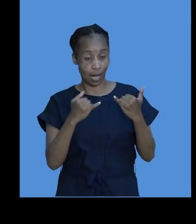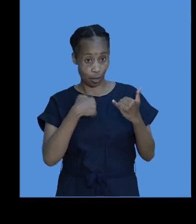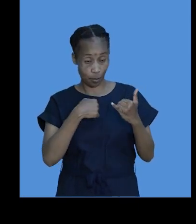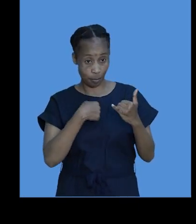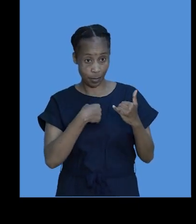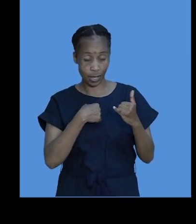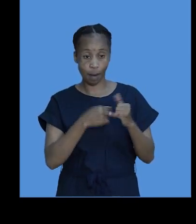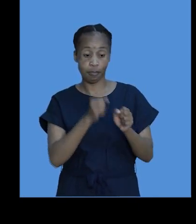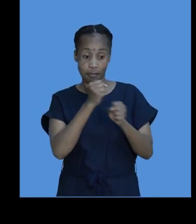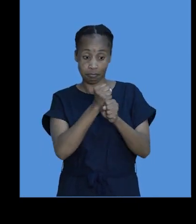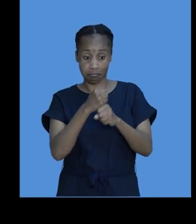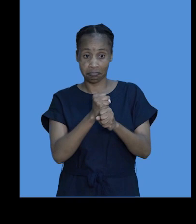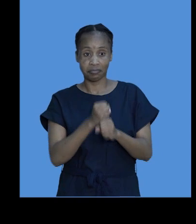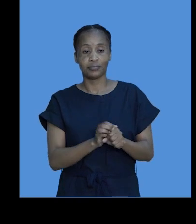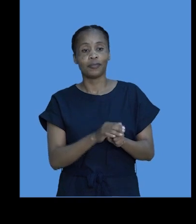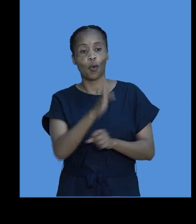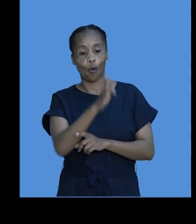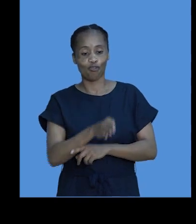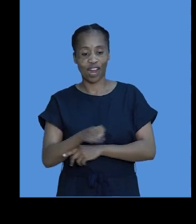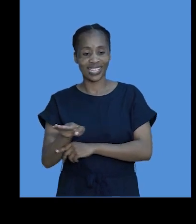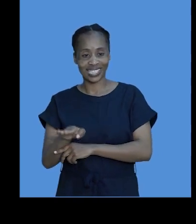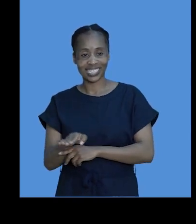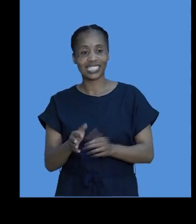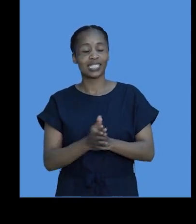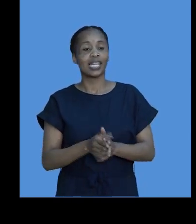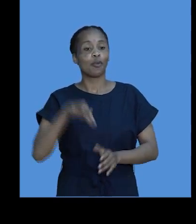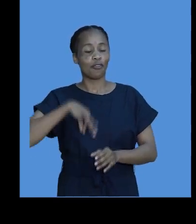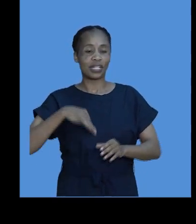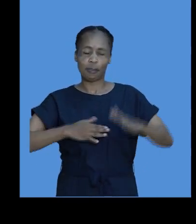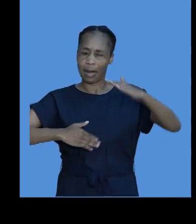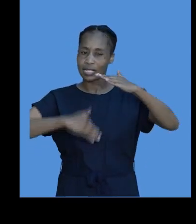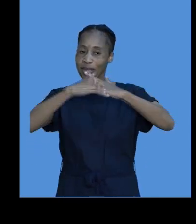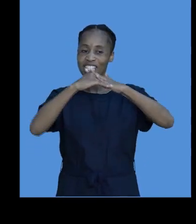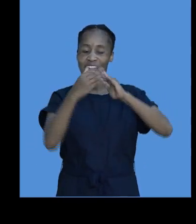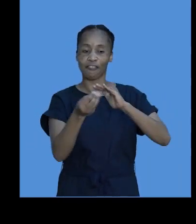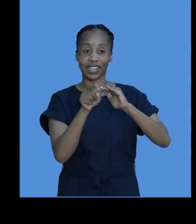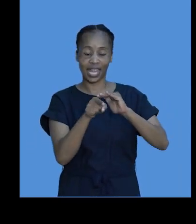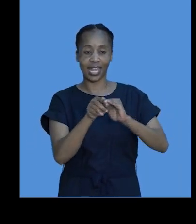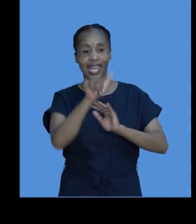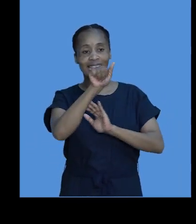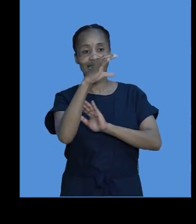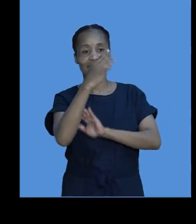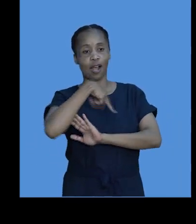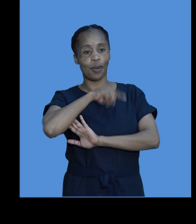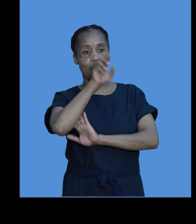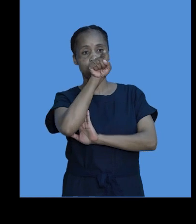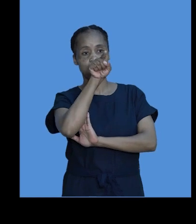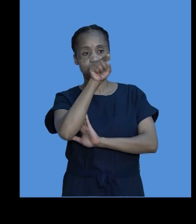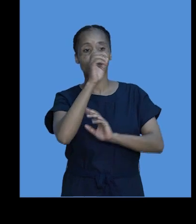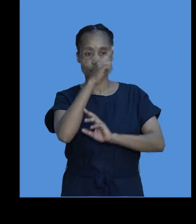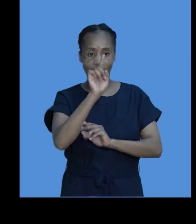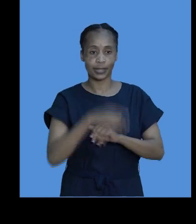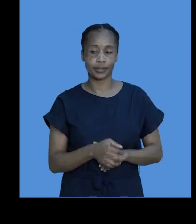Right. Basically, I'm reconstructing the graph quickly. Right, this is our profit maximization, and there was